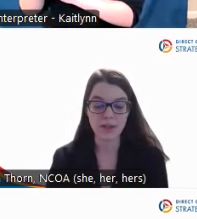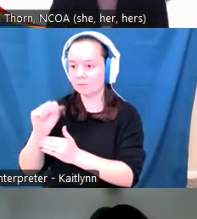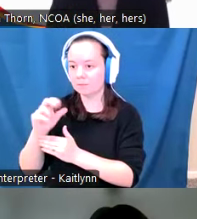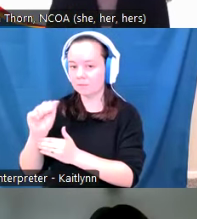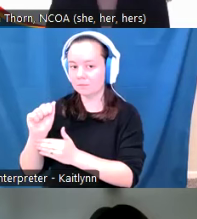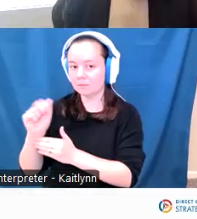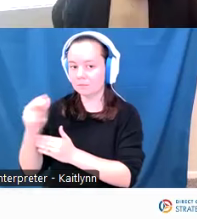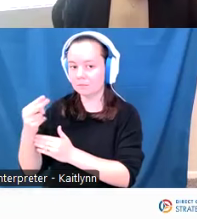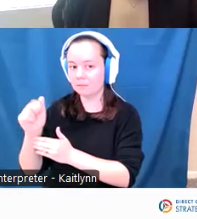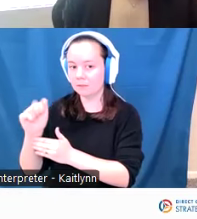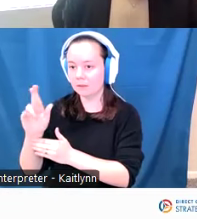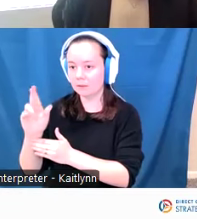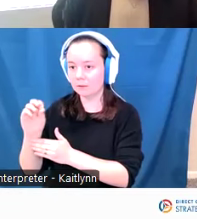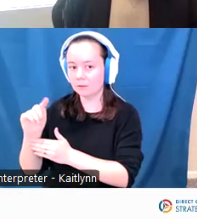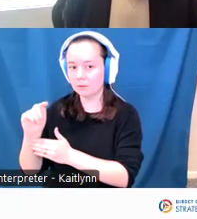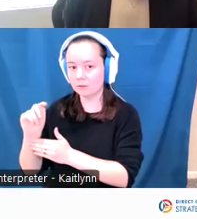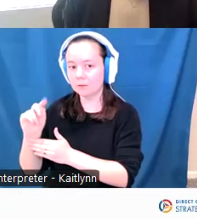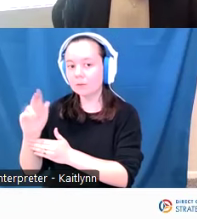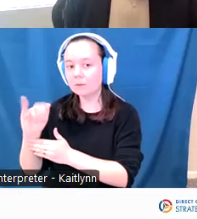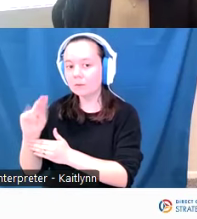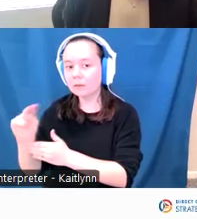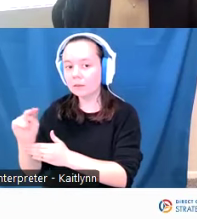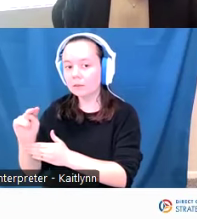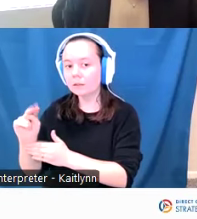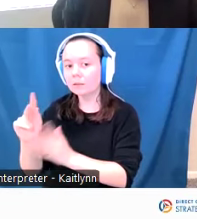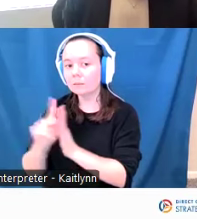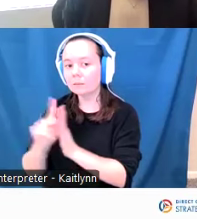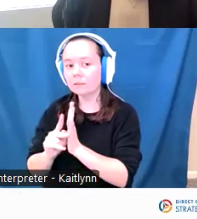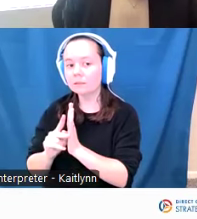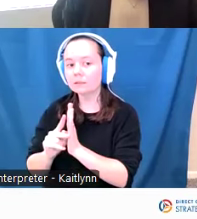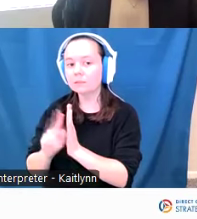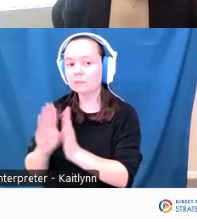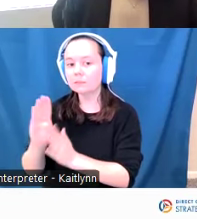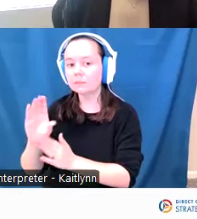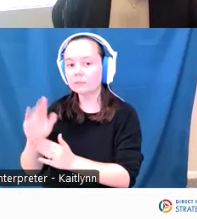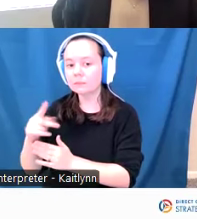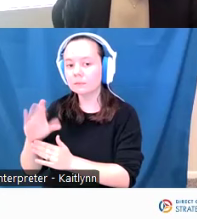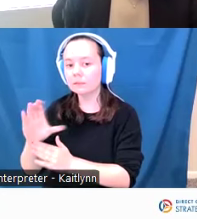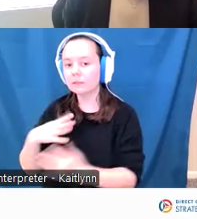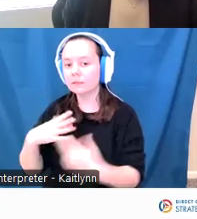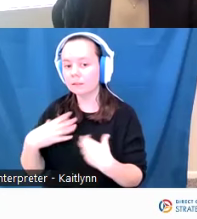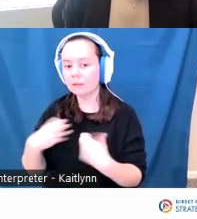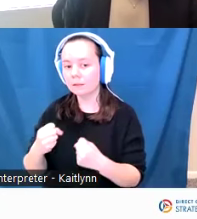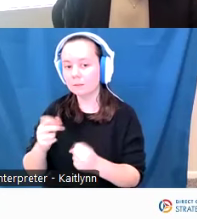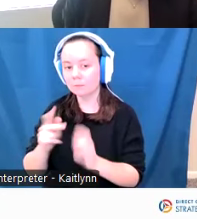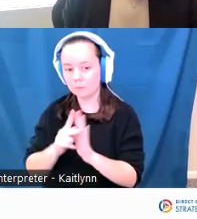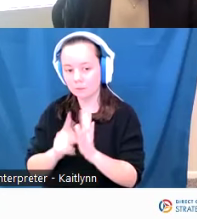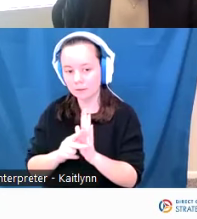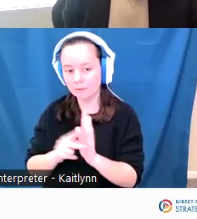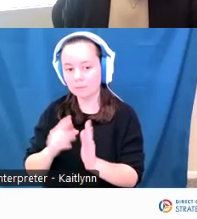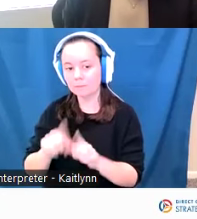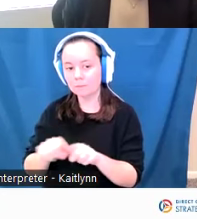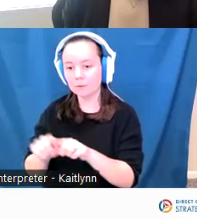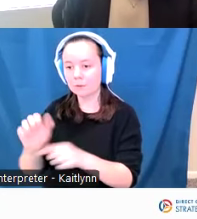Director of Health for Bipartisan Policy Center's Health Program, and Allison Buffett, Senior Policy Analyst for the Bipartisan Policy Center's Health